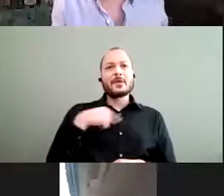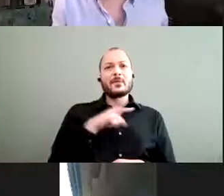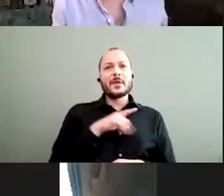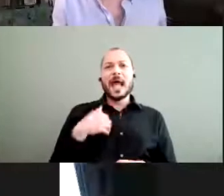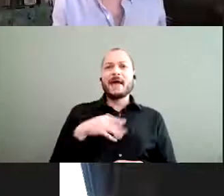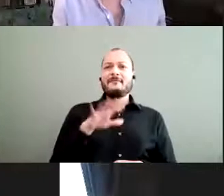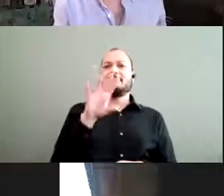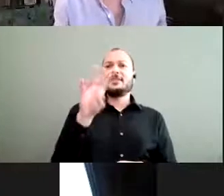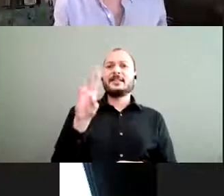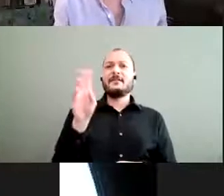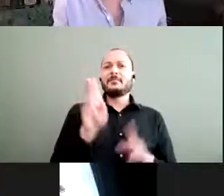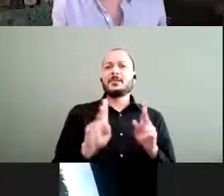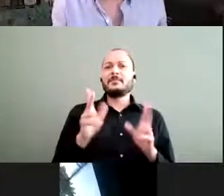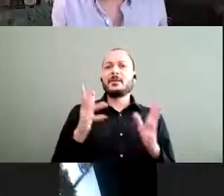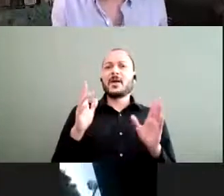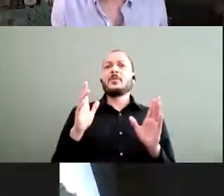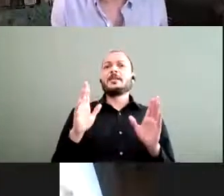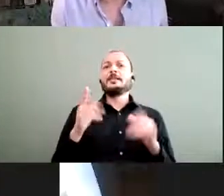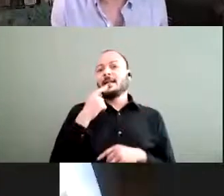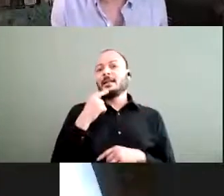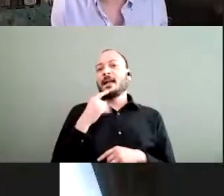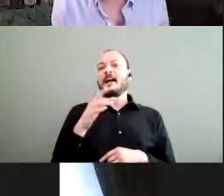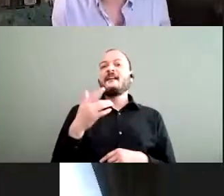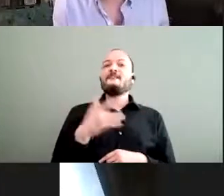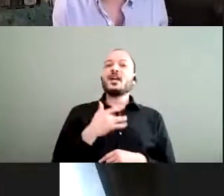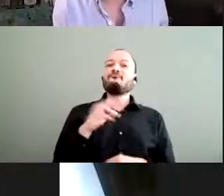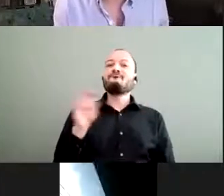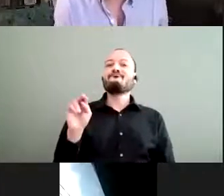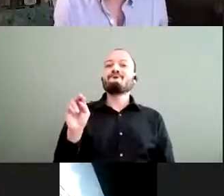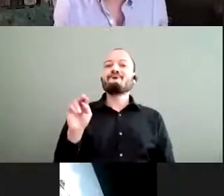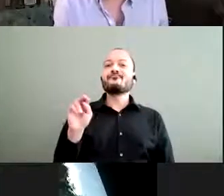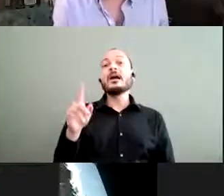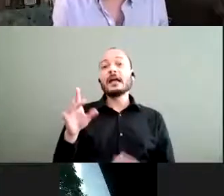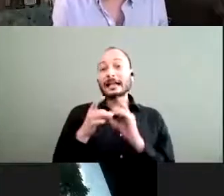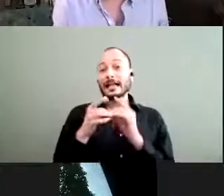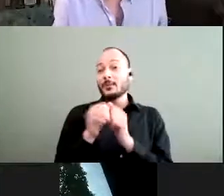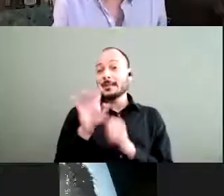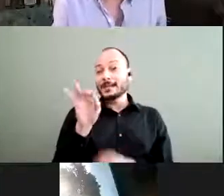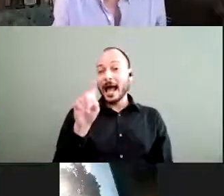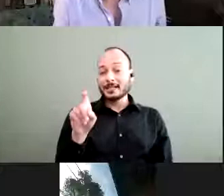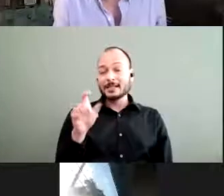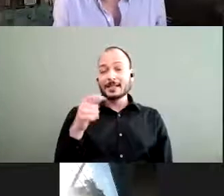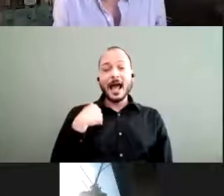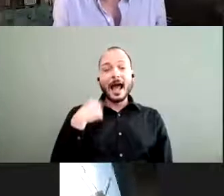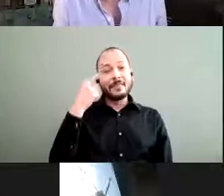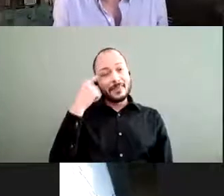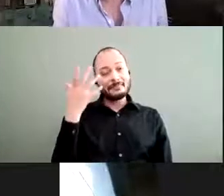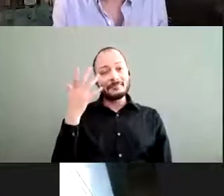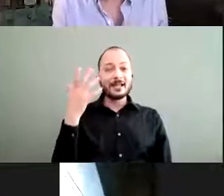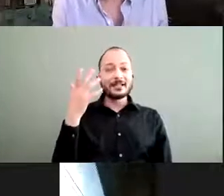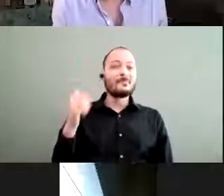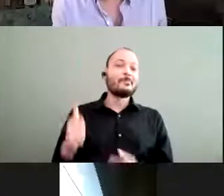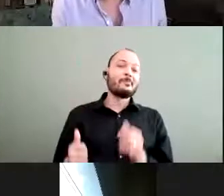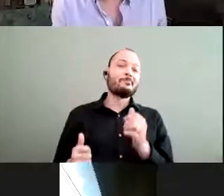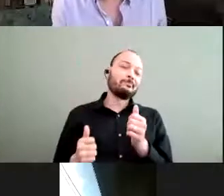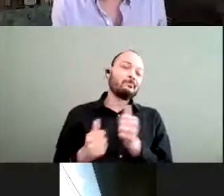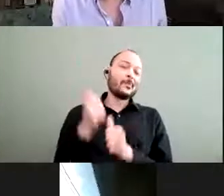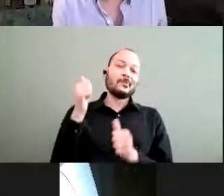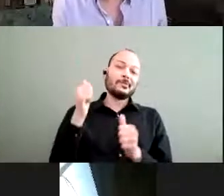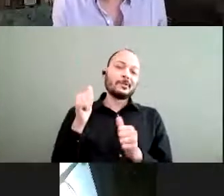57% of attendees saying they feel neutral about taxes. I think that's probably tracks with most of the population.